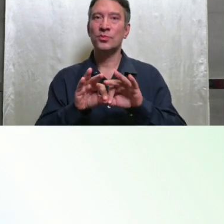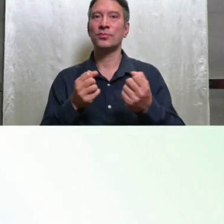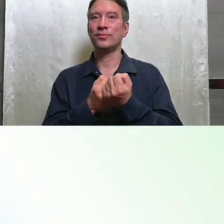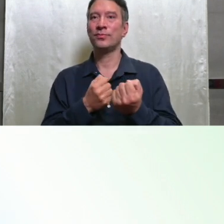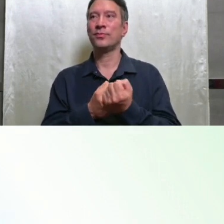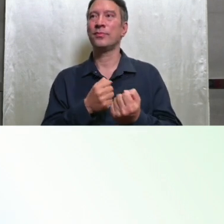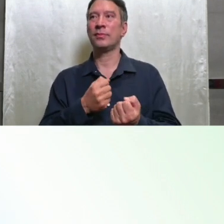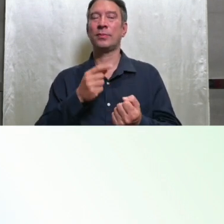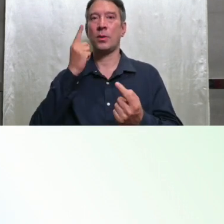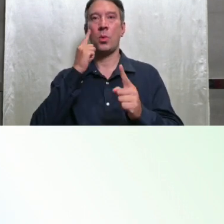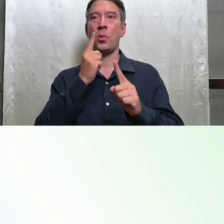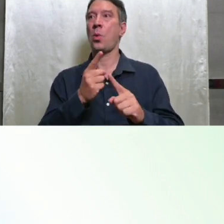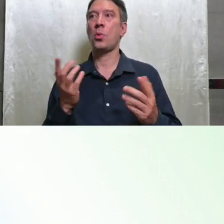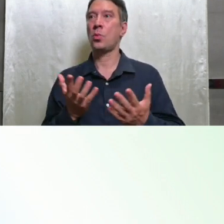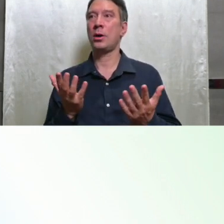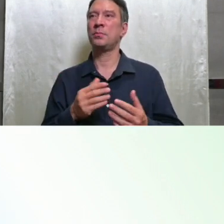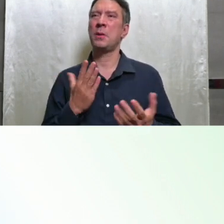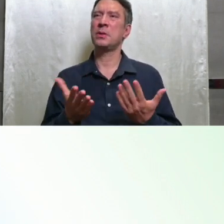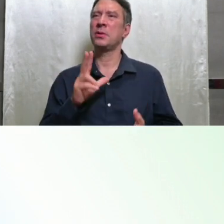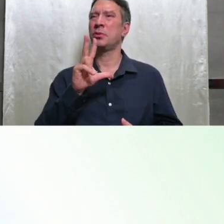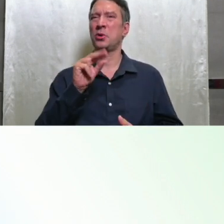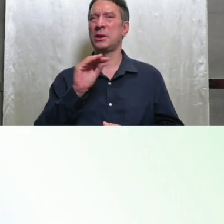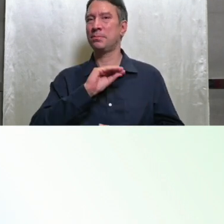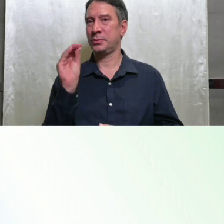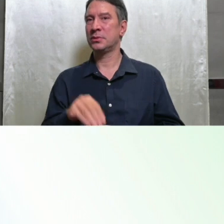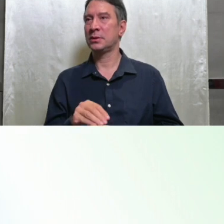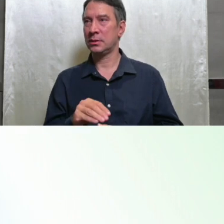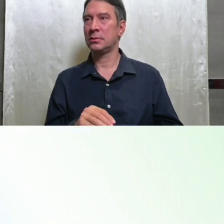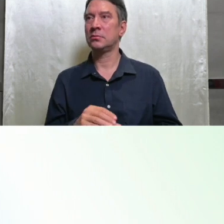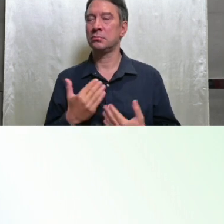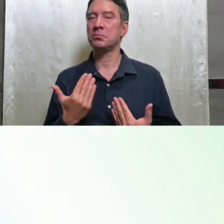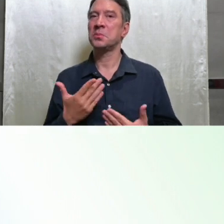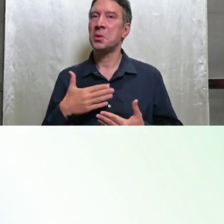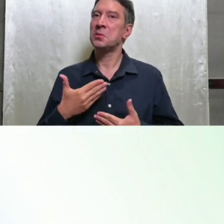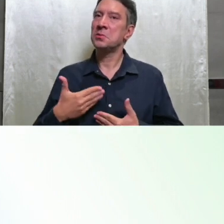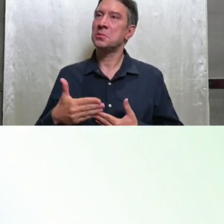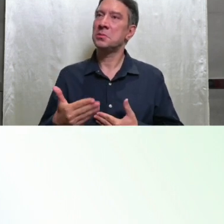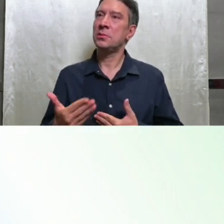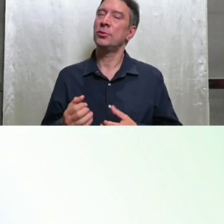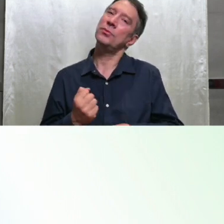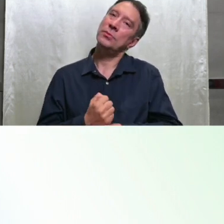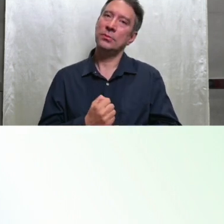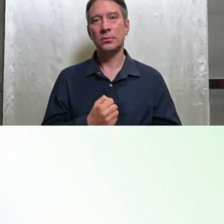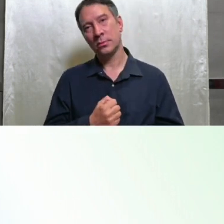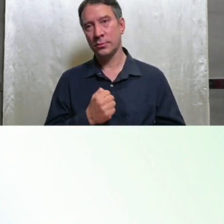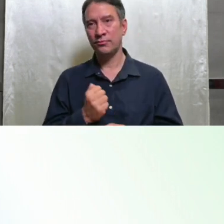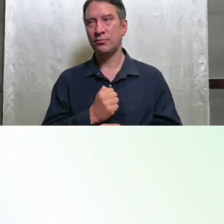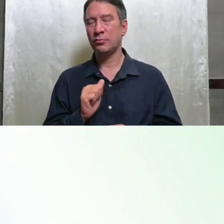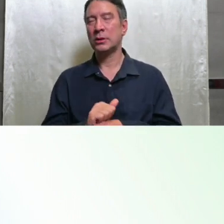want to scale this program further. I think in the first two gentlemen who spoke before